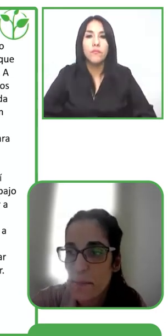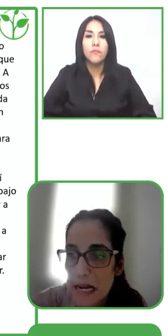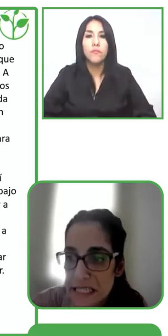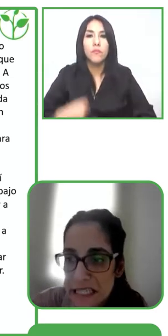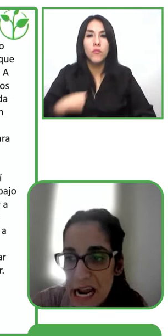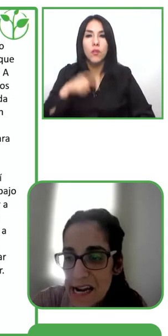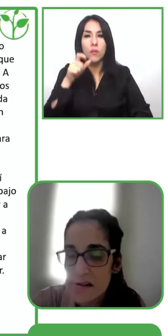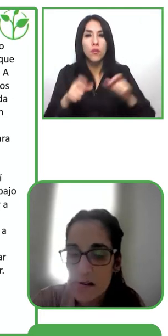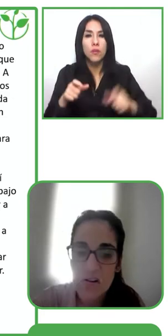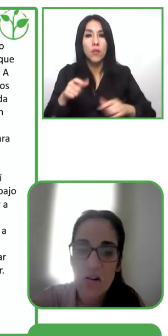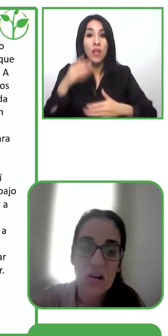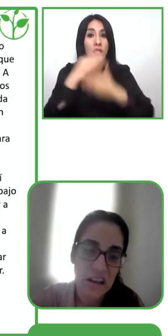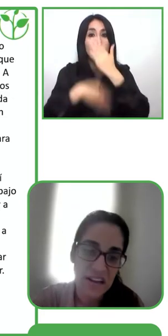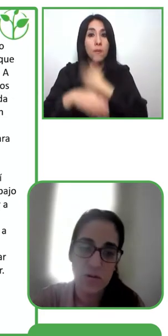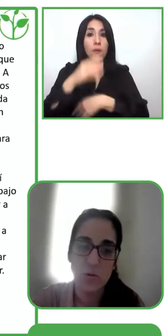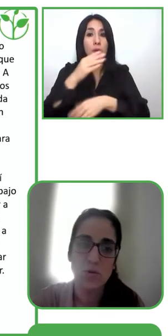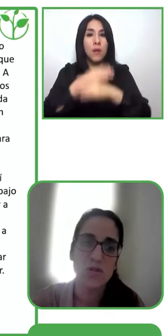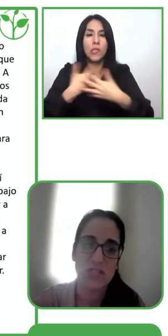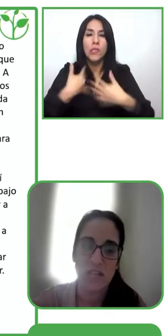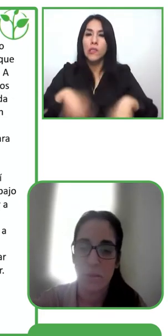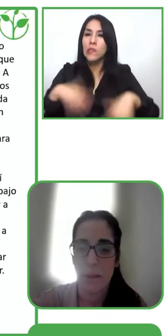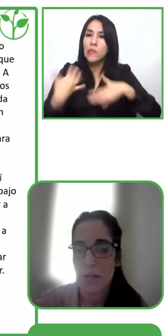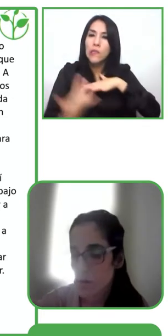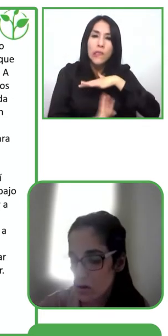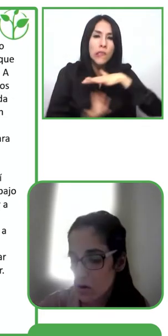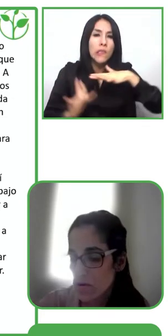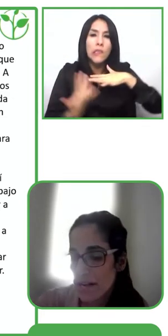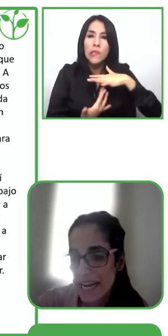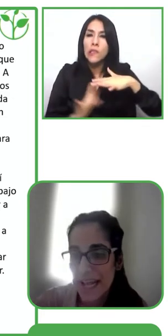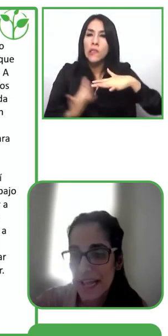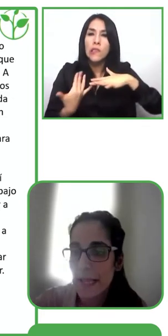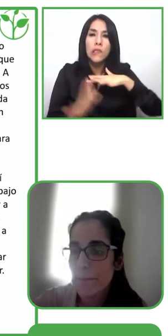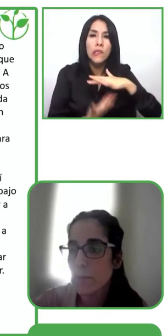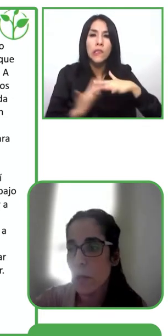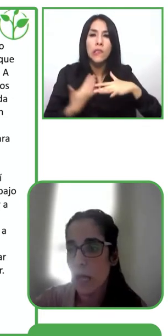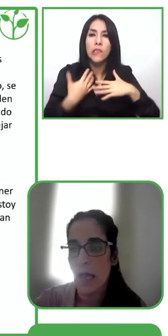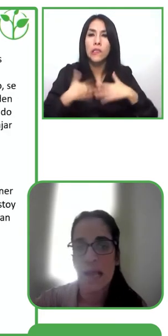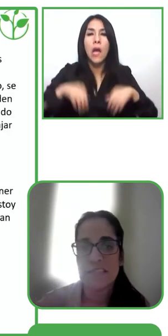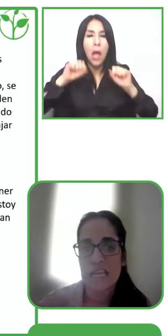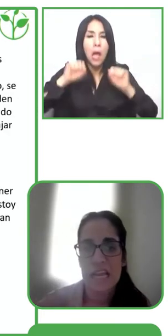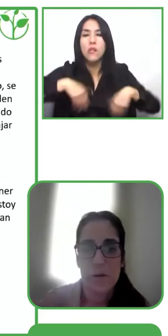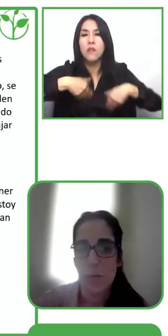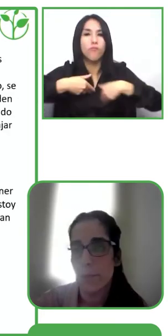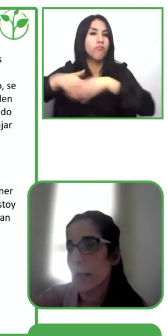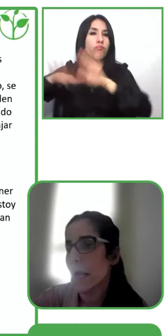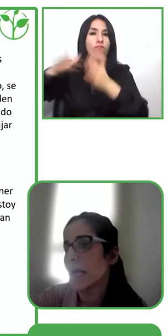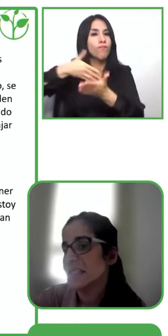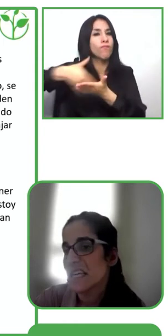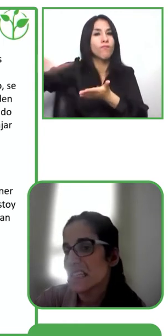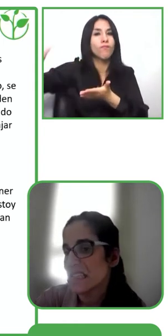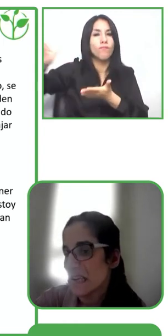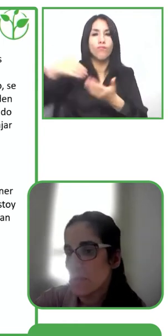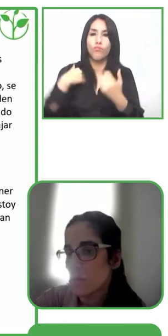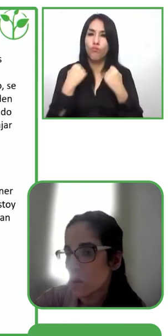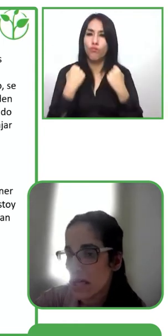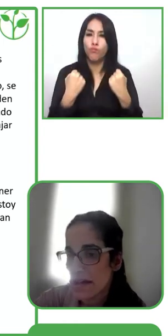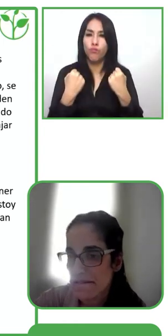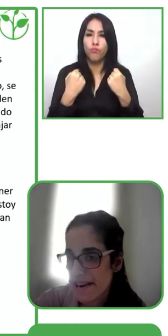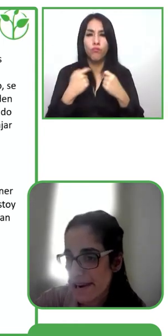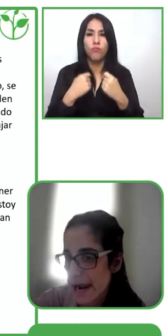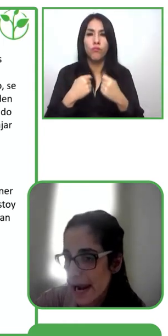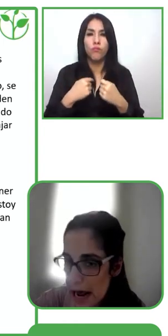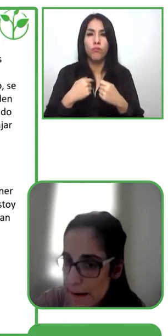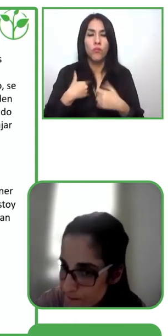that exists when we face society, the business world and clients.